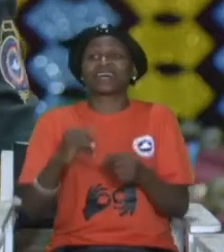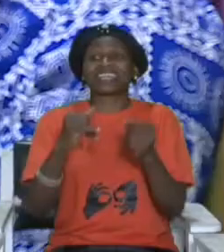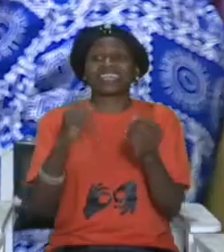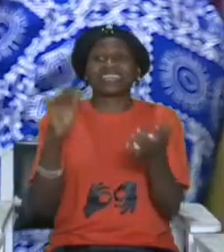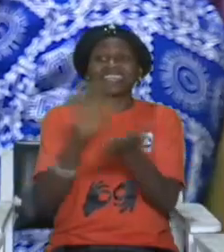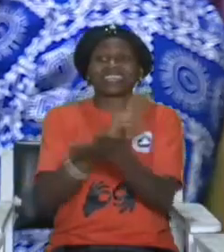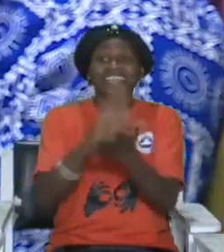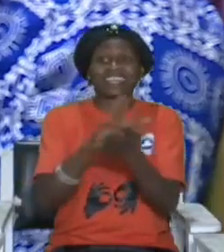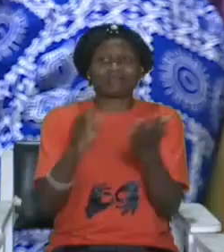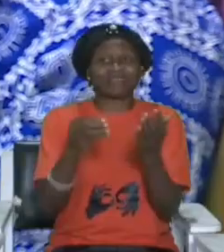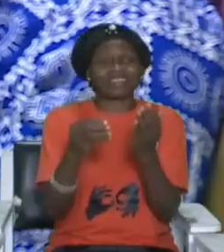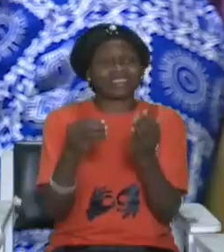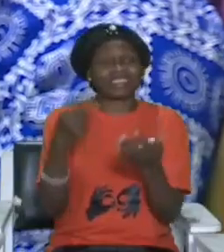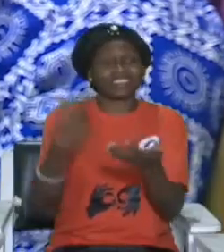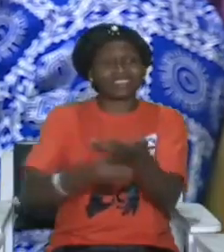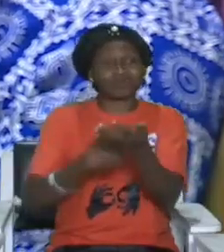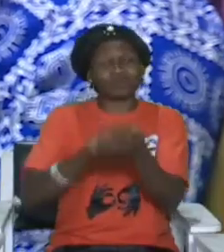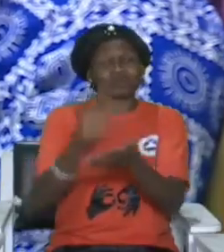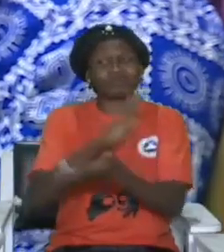alone.